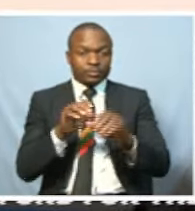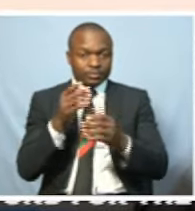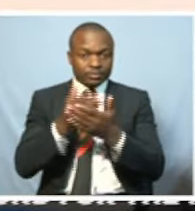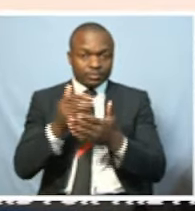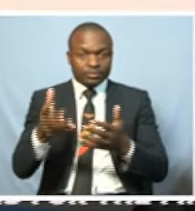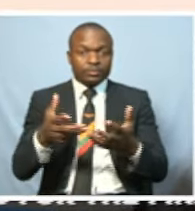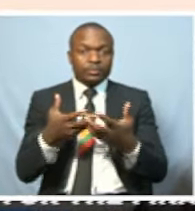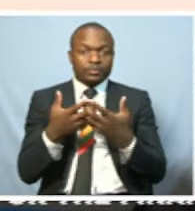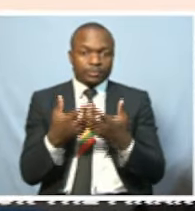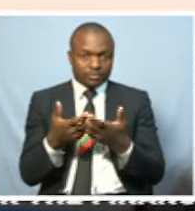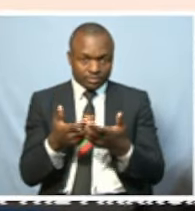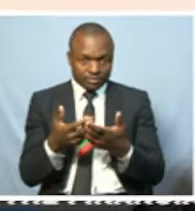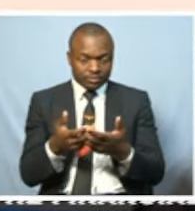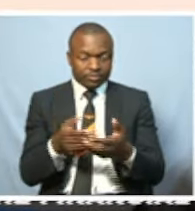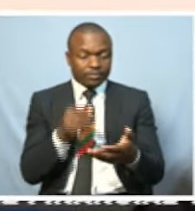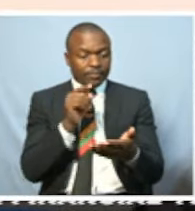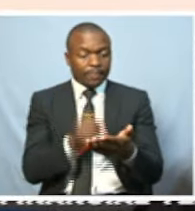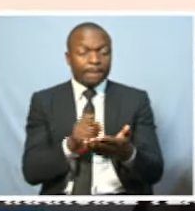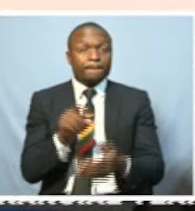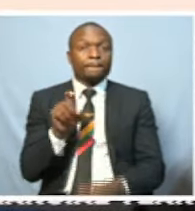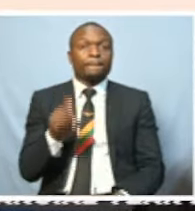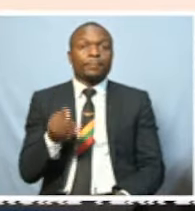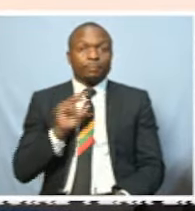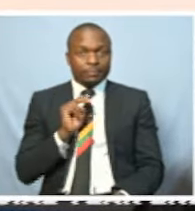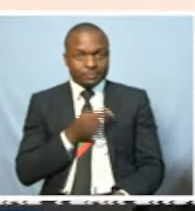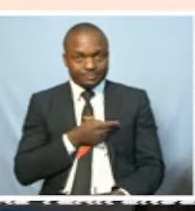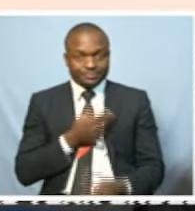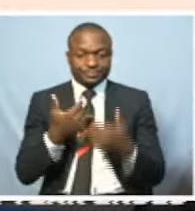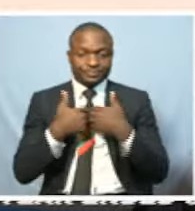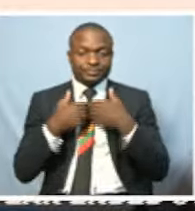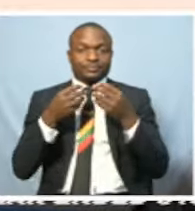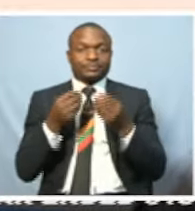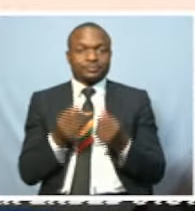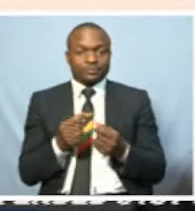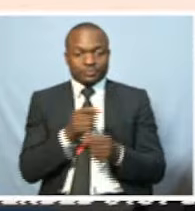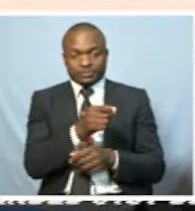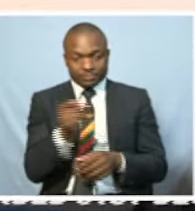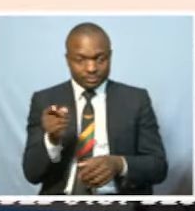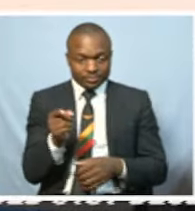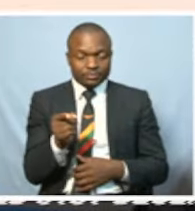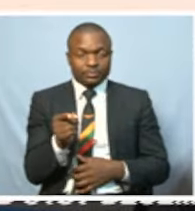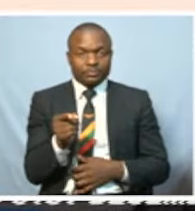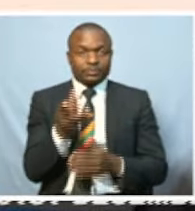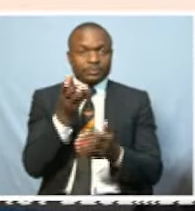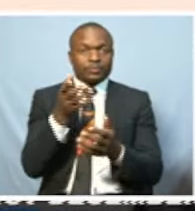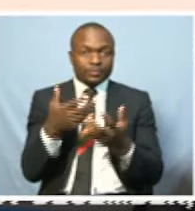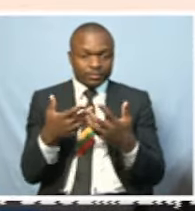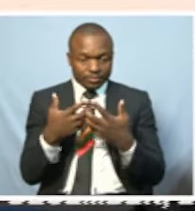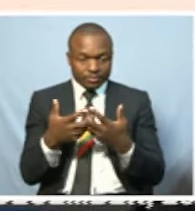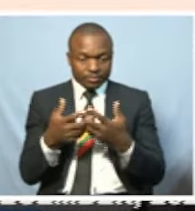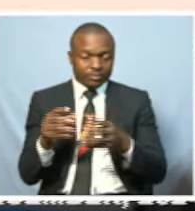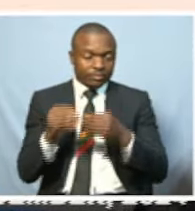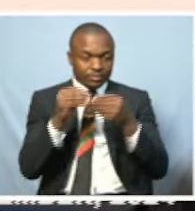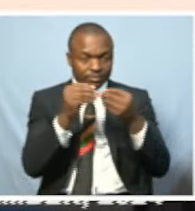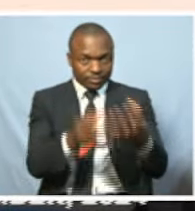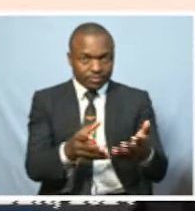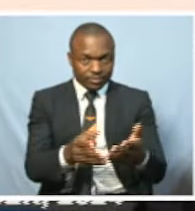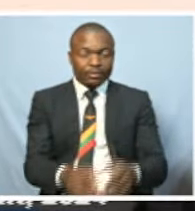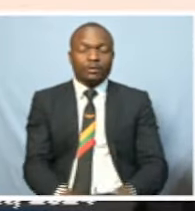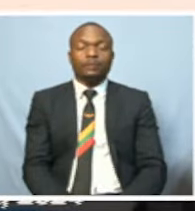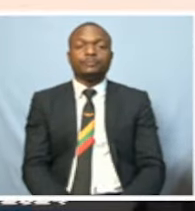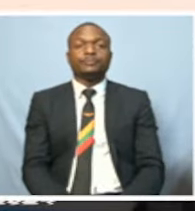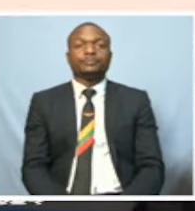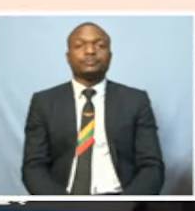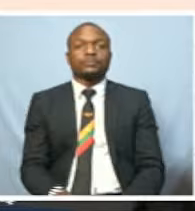equipment. And these required us to have cash when those equipment were delivered. So